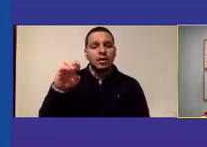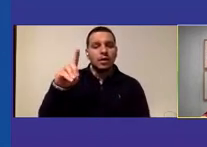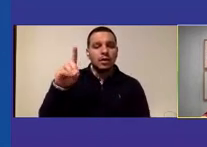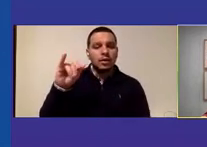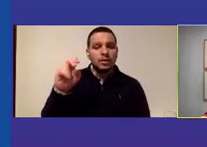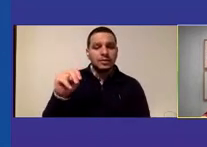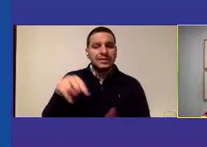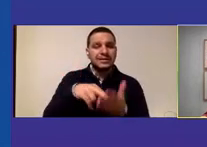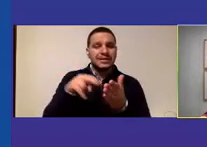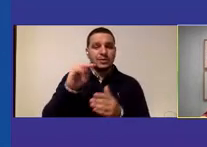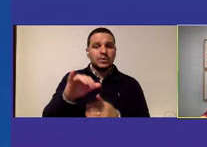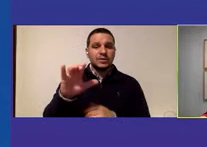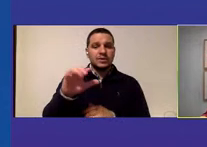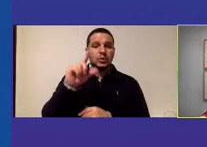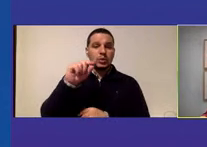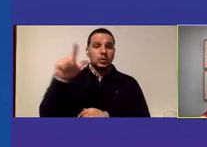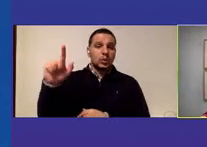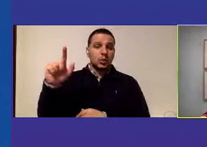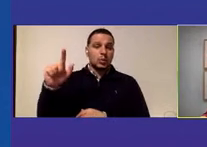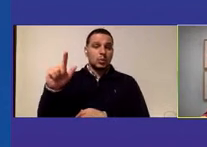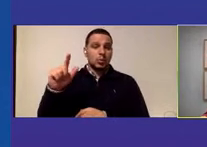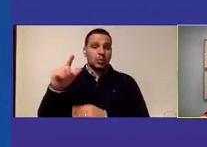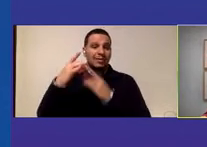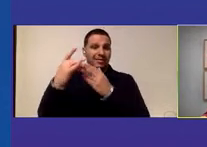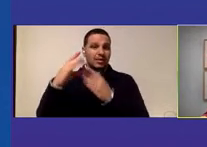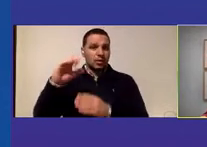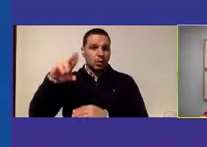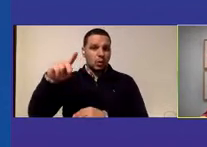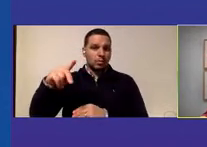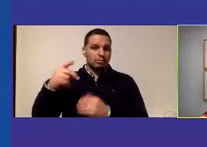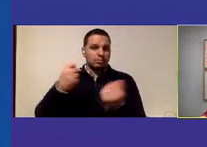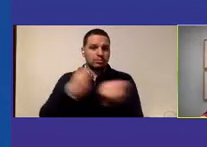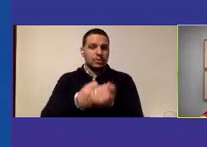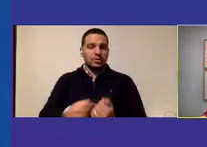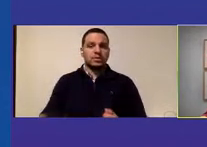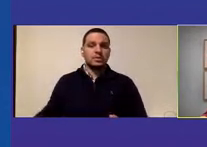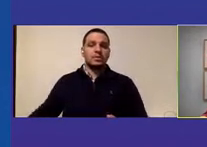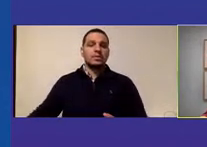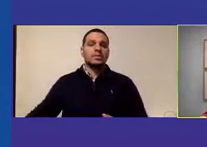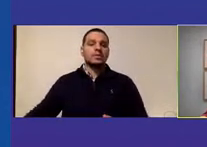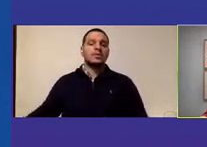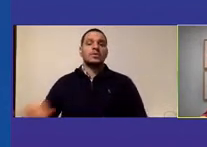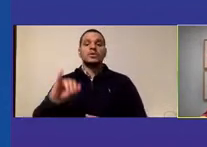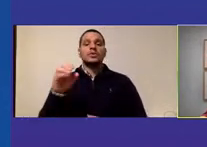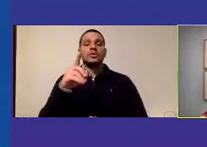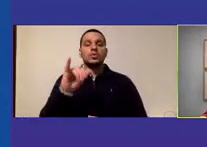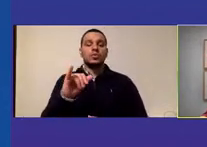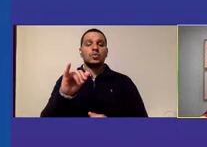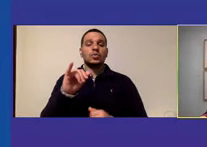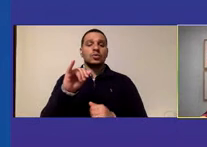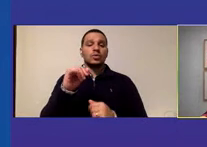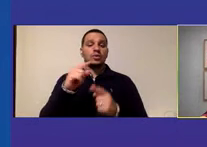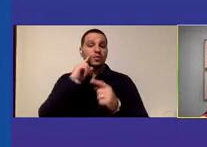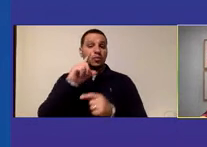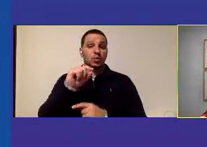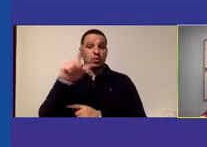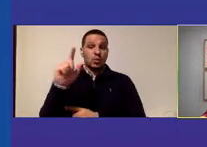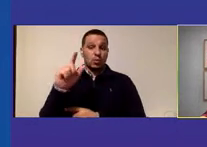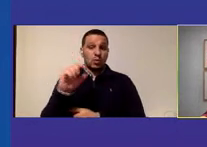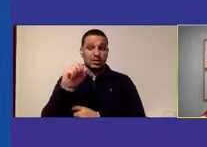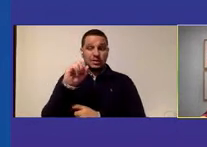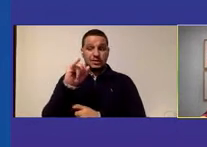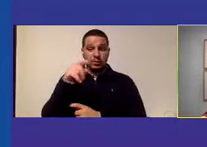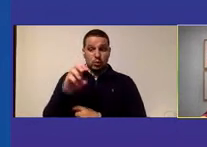NYC's 2021 Symposium Lead Corporate Sponsor, Jody Gottfried Arnhold, who is Dance NYC's 2021